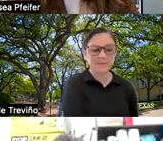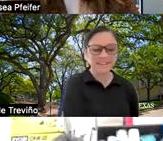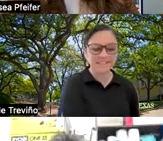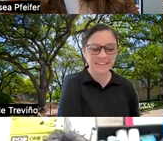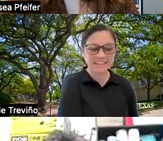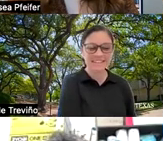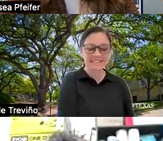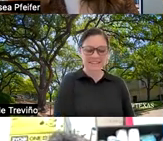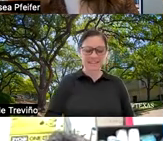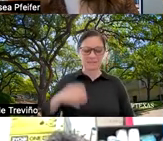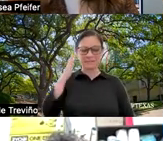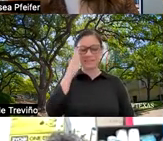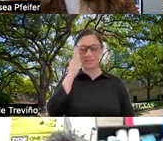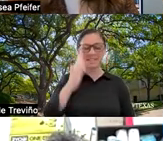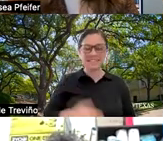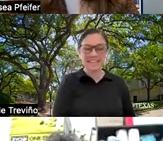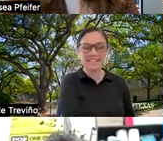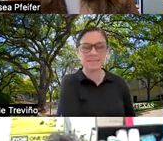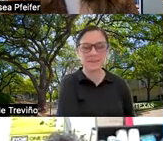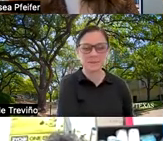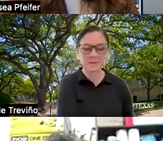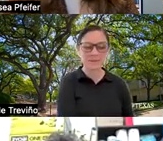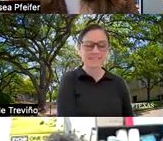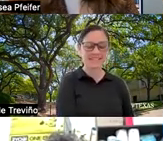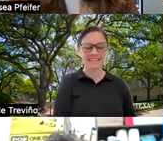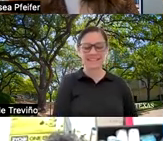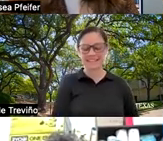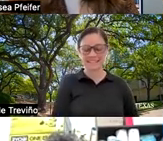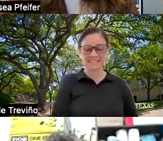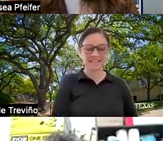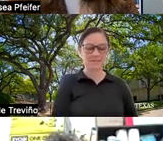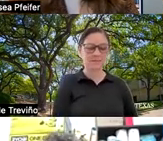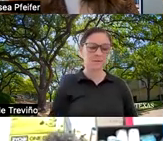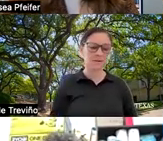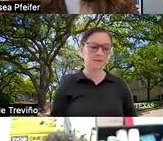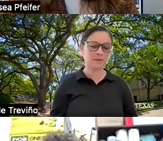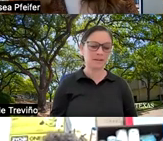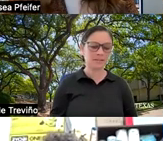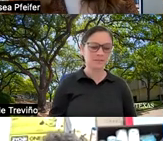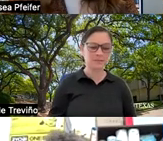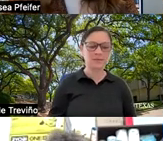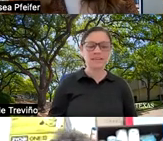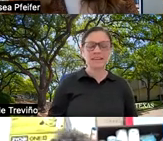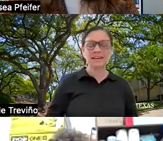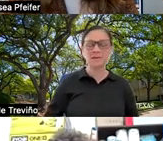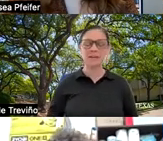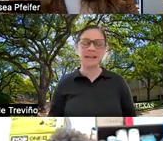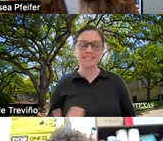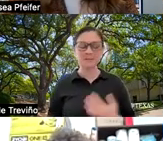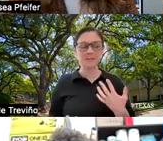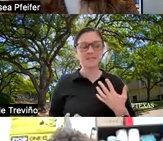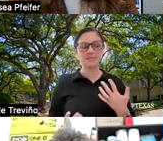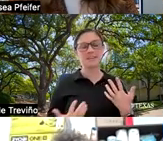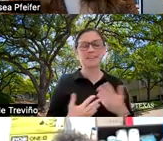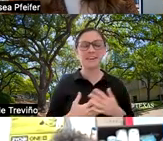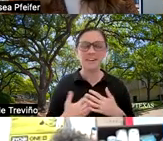Awesome. Thank you, Kate. So excited to be here with you all today and excited for the work that we're going to do. We asked